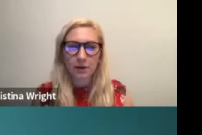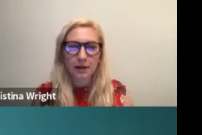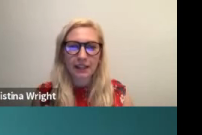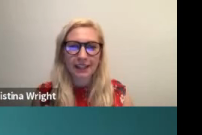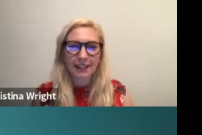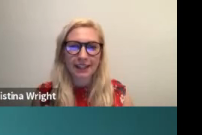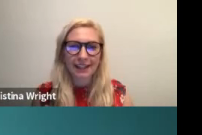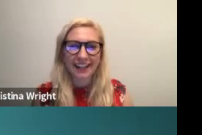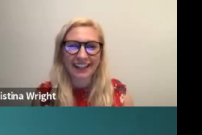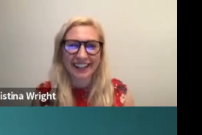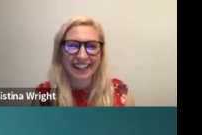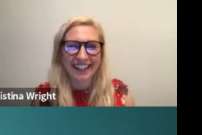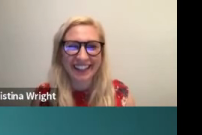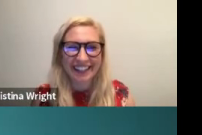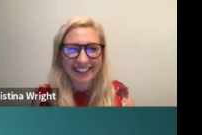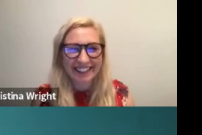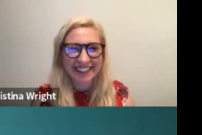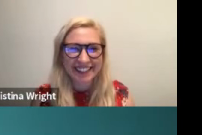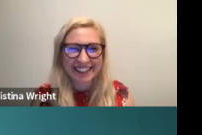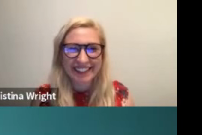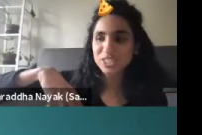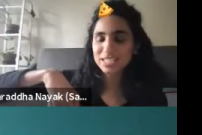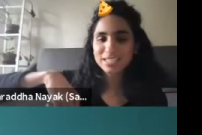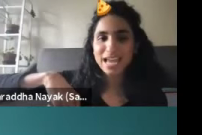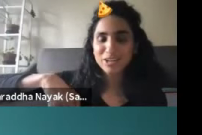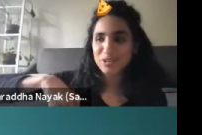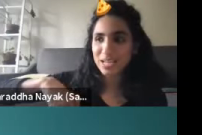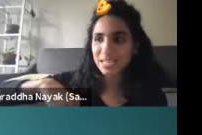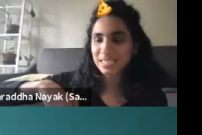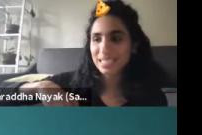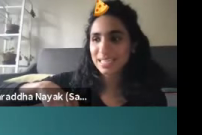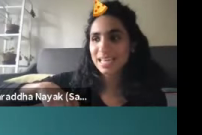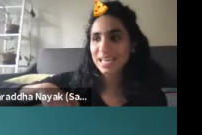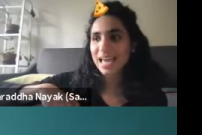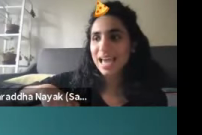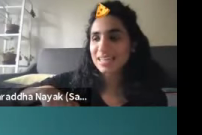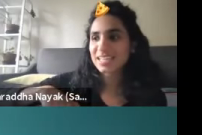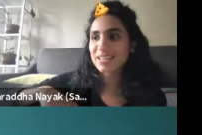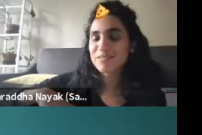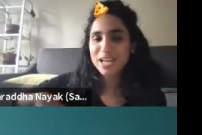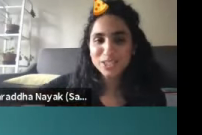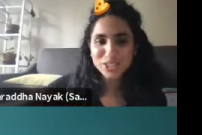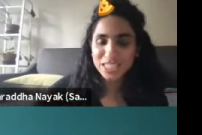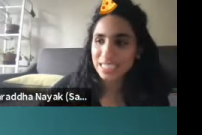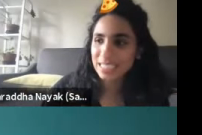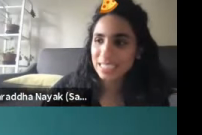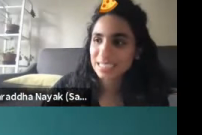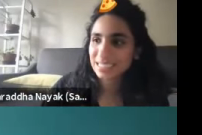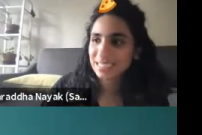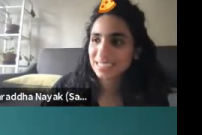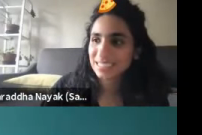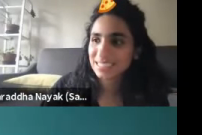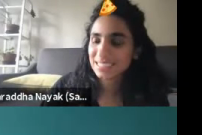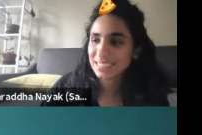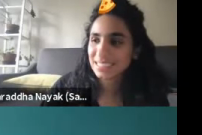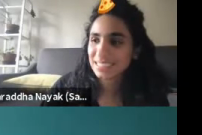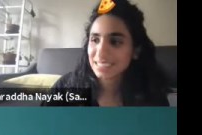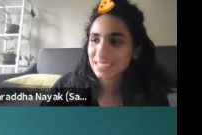It's going back in. And then now the neck of the bulge is kind of narrowing. Yep. And then eventually,